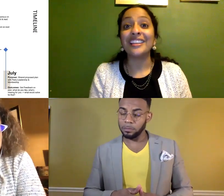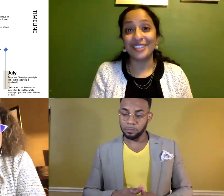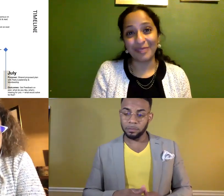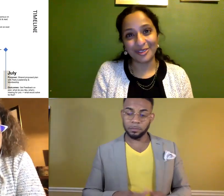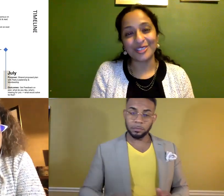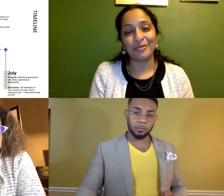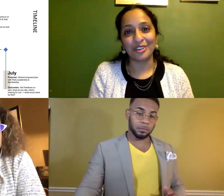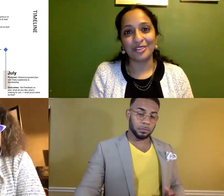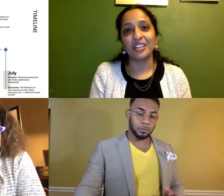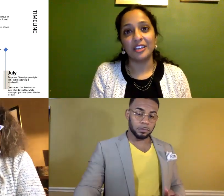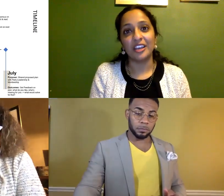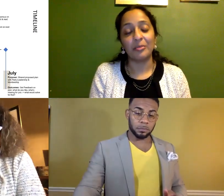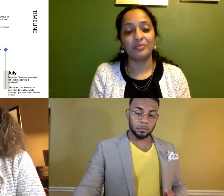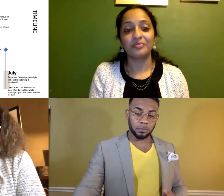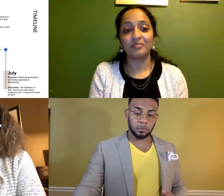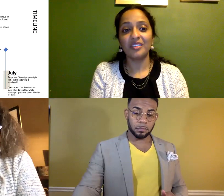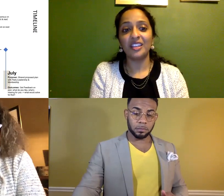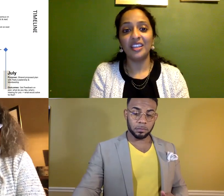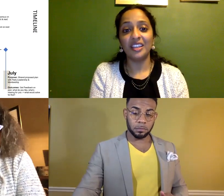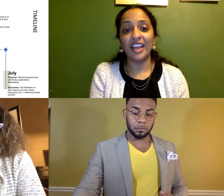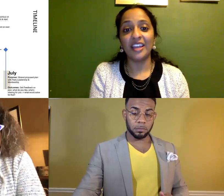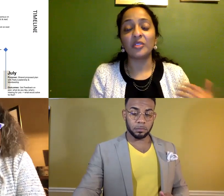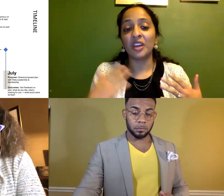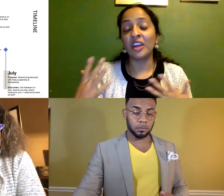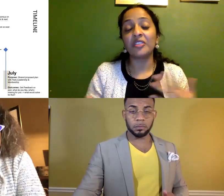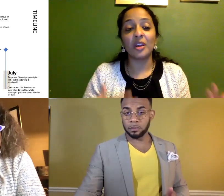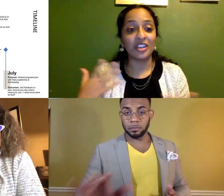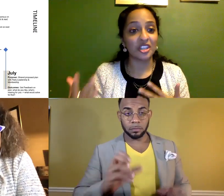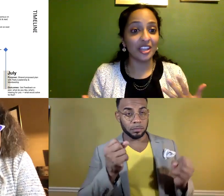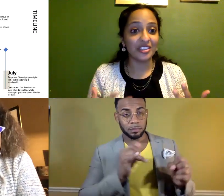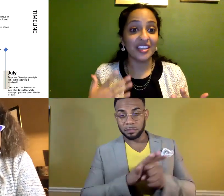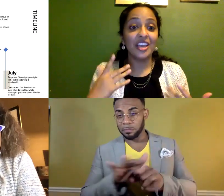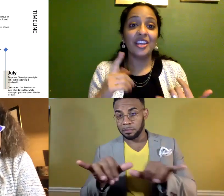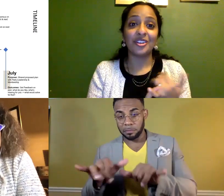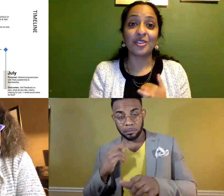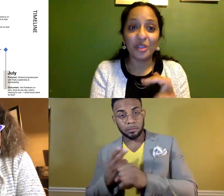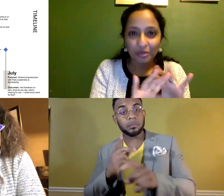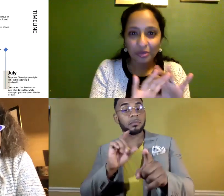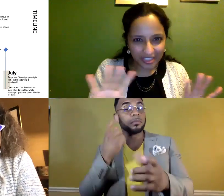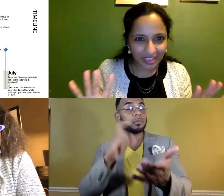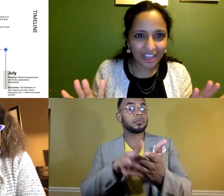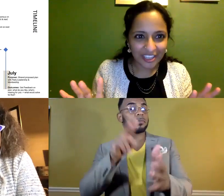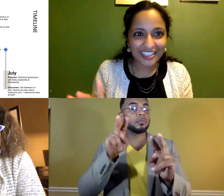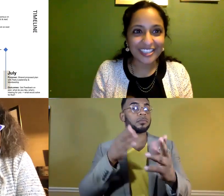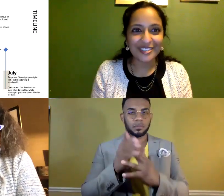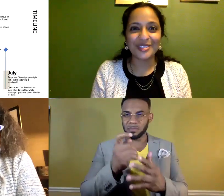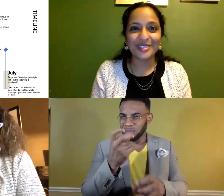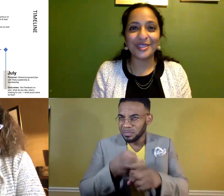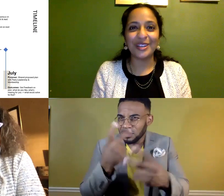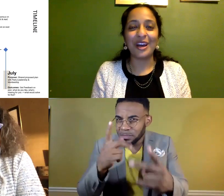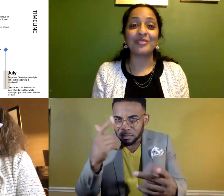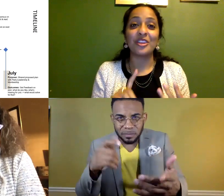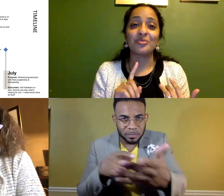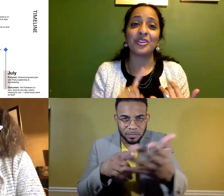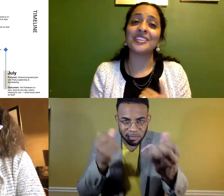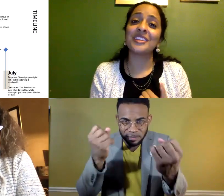are plenty of metrics that we're using. And another thing I wanted to call out is, you'll look through the year. It's a little hard to see because there's a